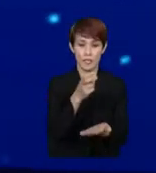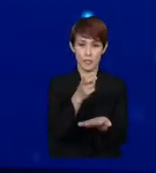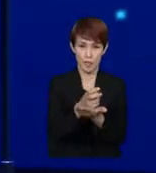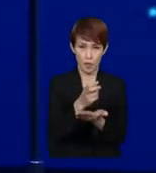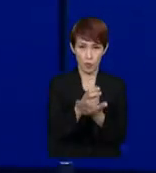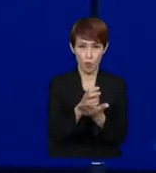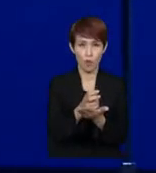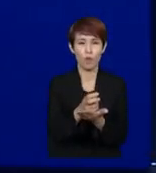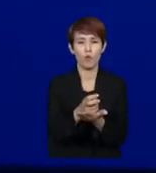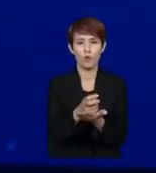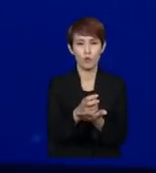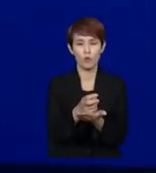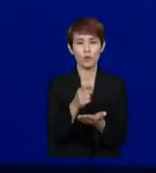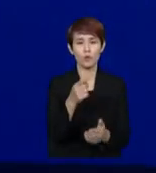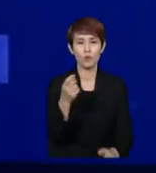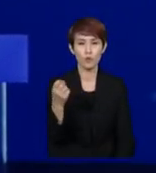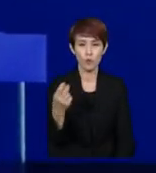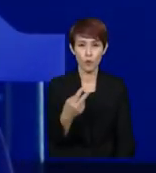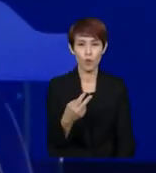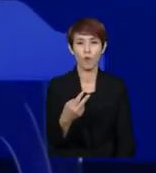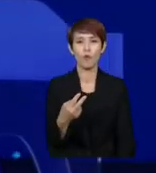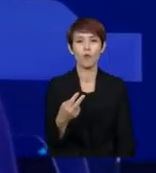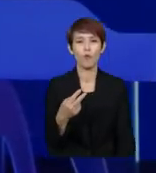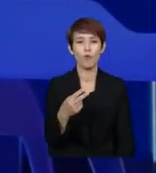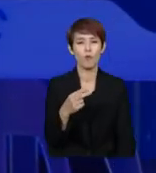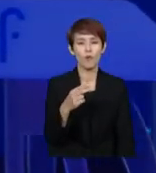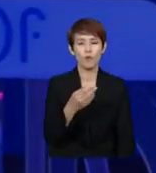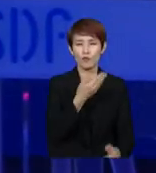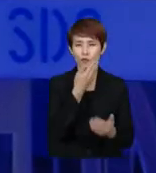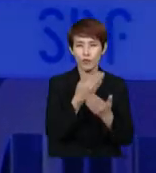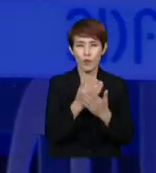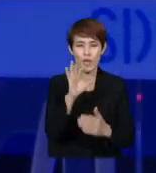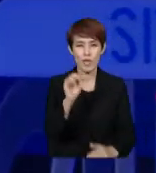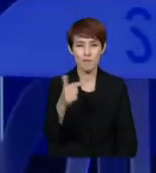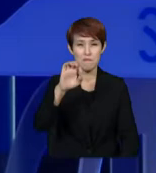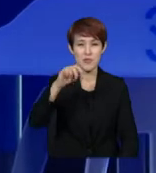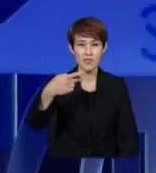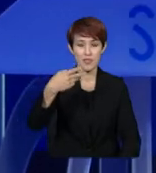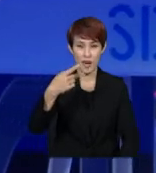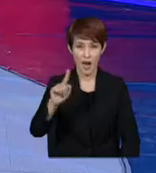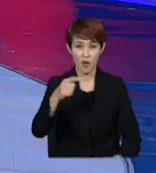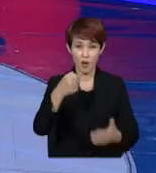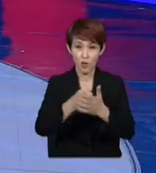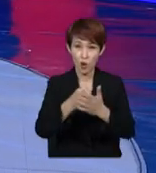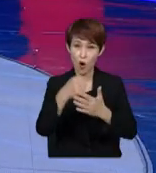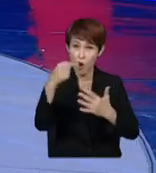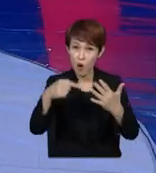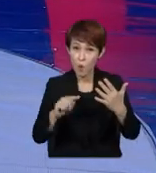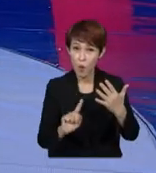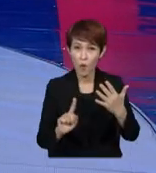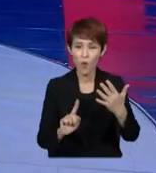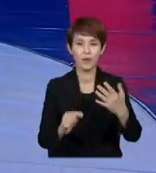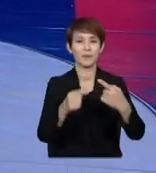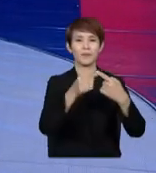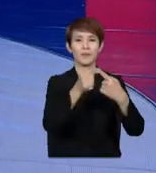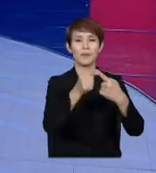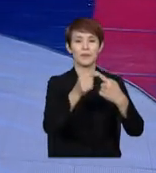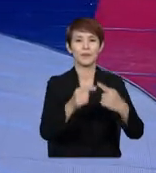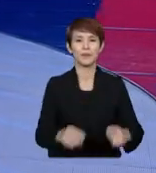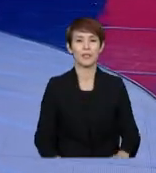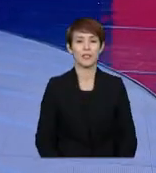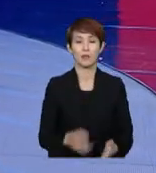of democracy. First, it's very important that these institutions, in the broadest